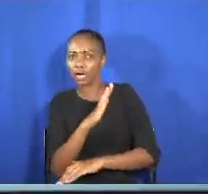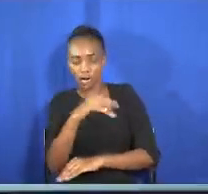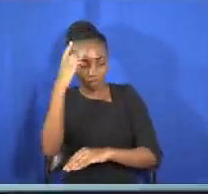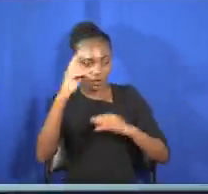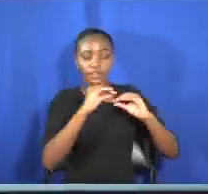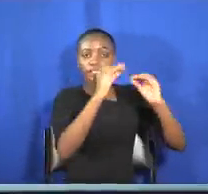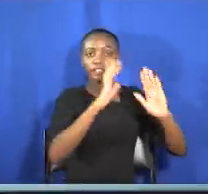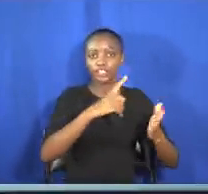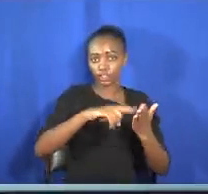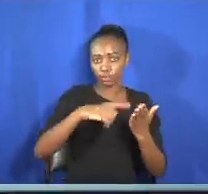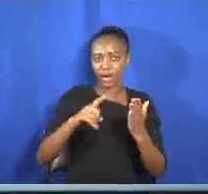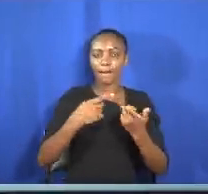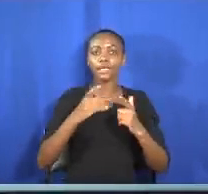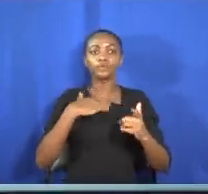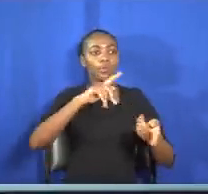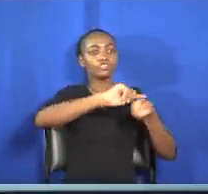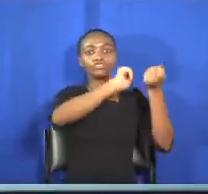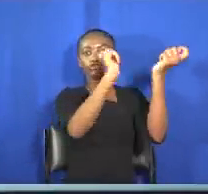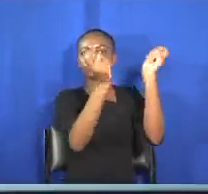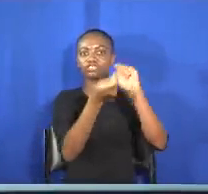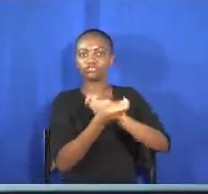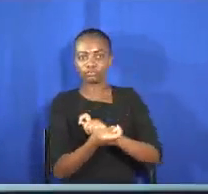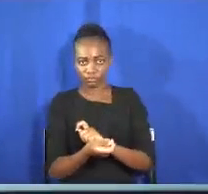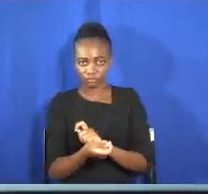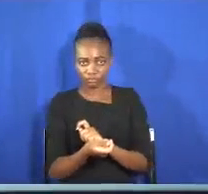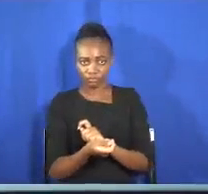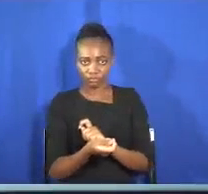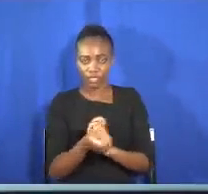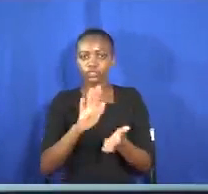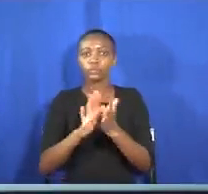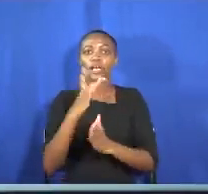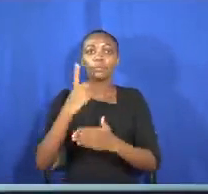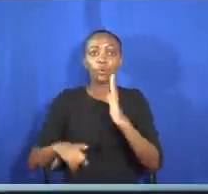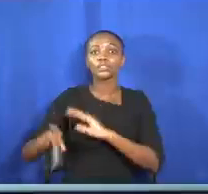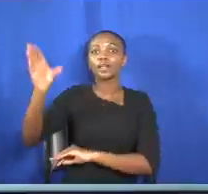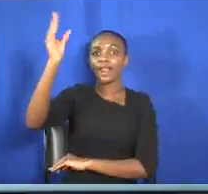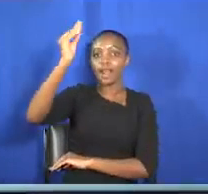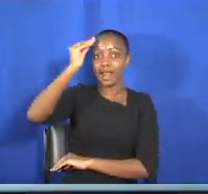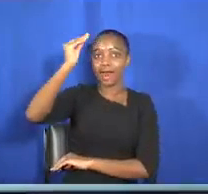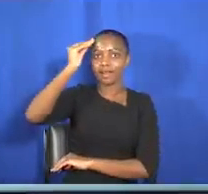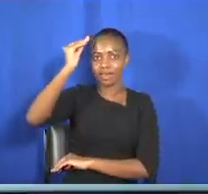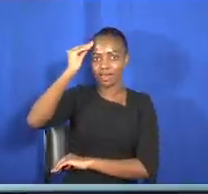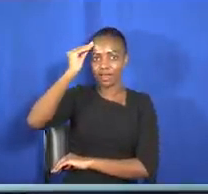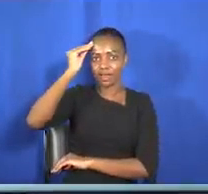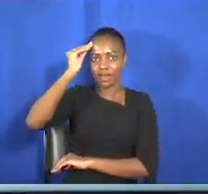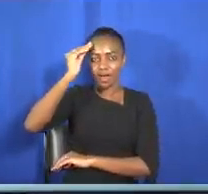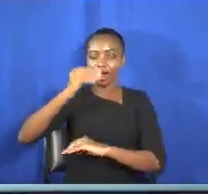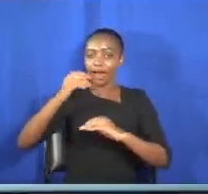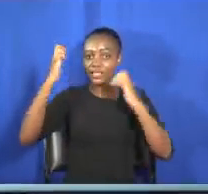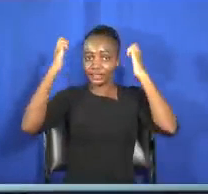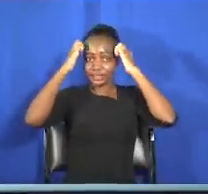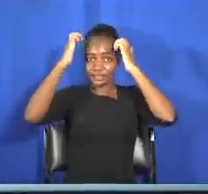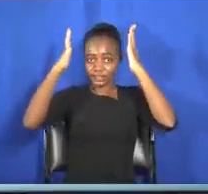to the teacher to mark. No, we are saying we are moving from banking to learning. That is, learners